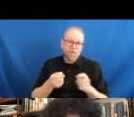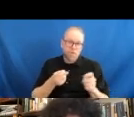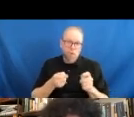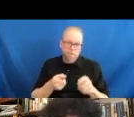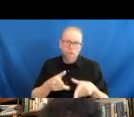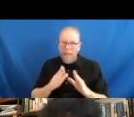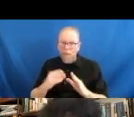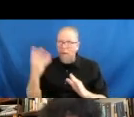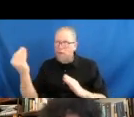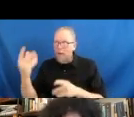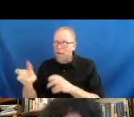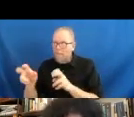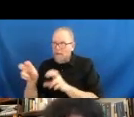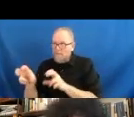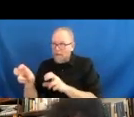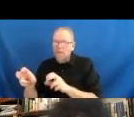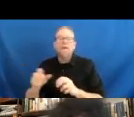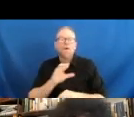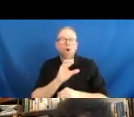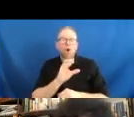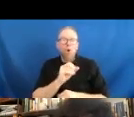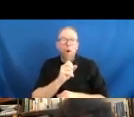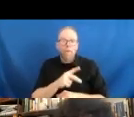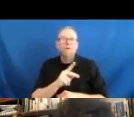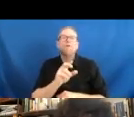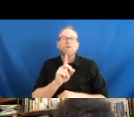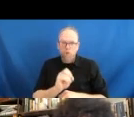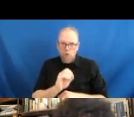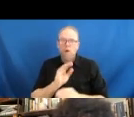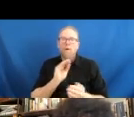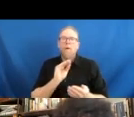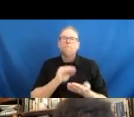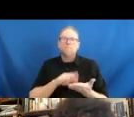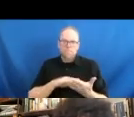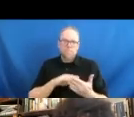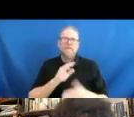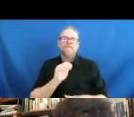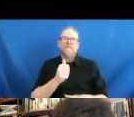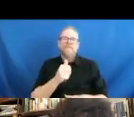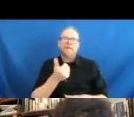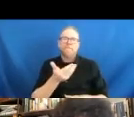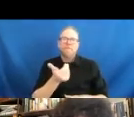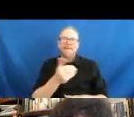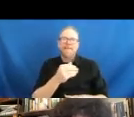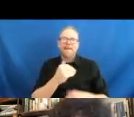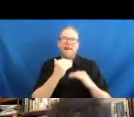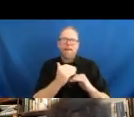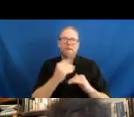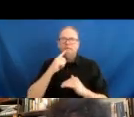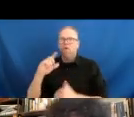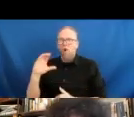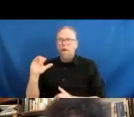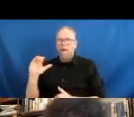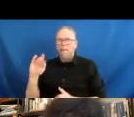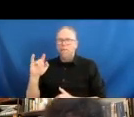outside investment, cooperatives place a 15% limit on capital returns so that outside investors